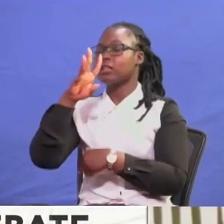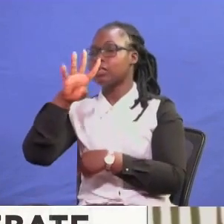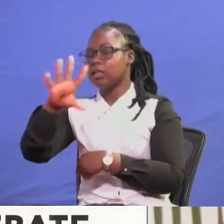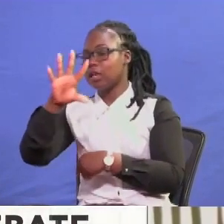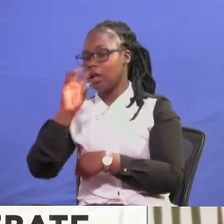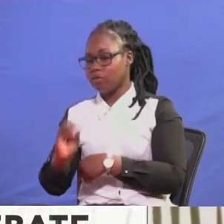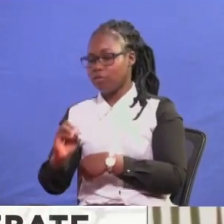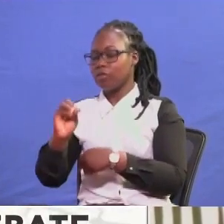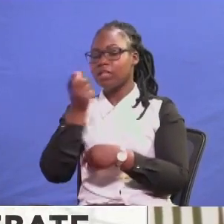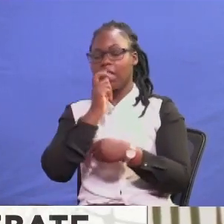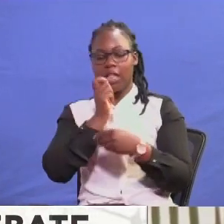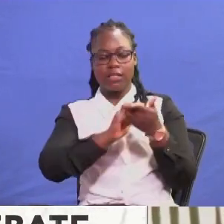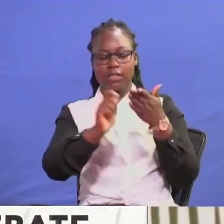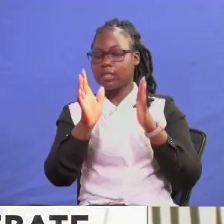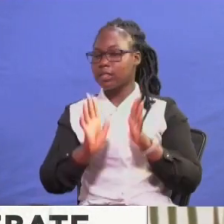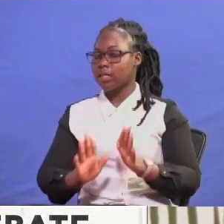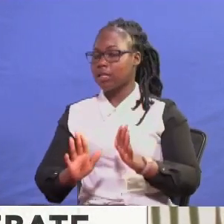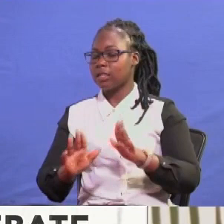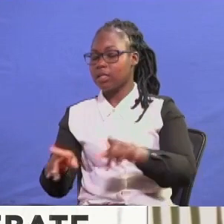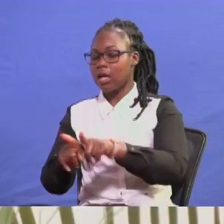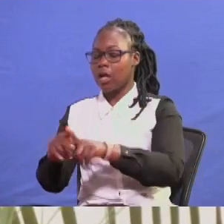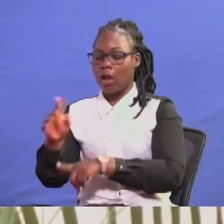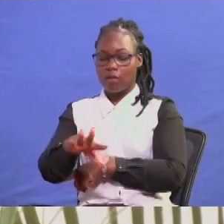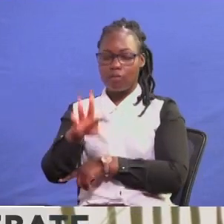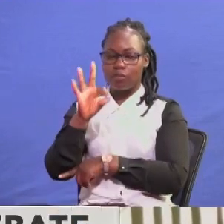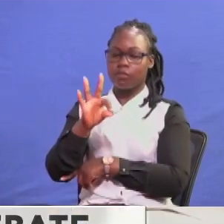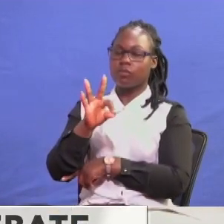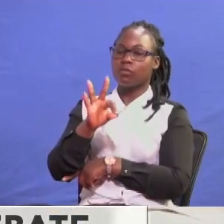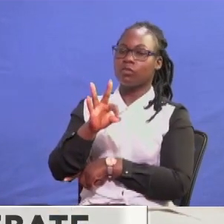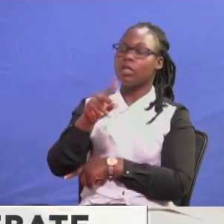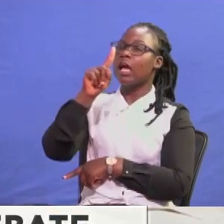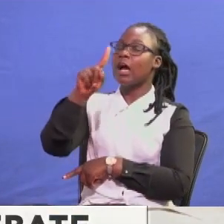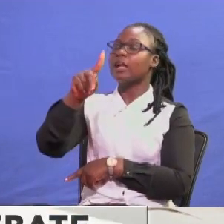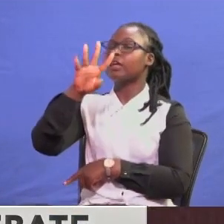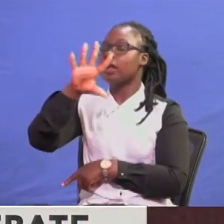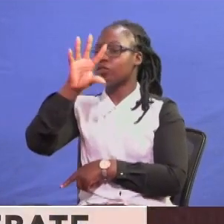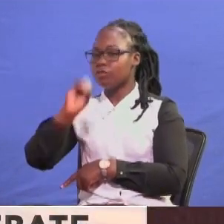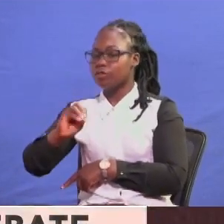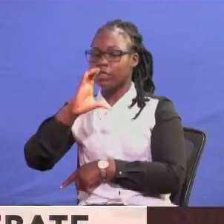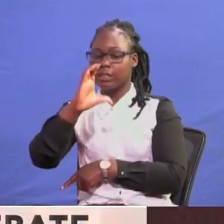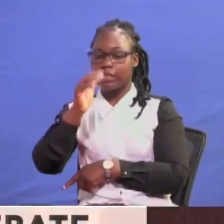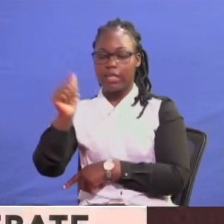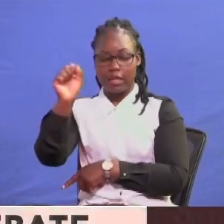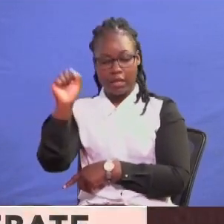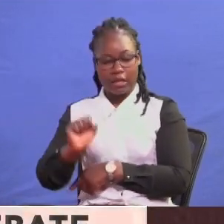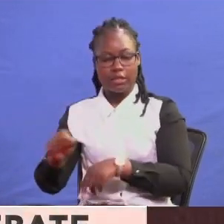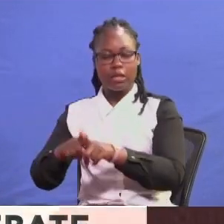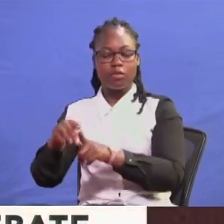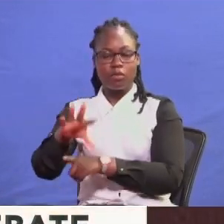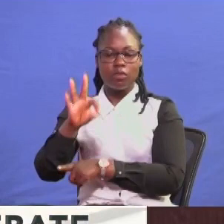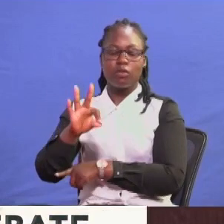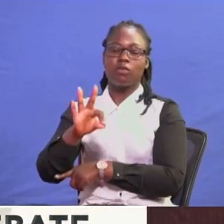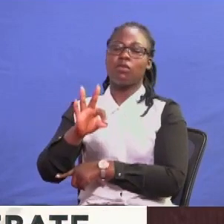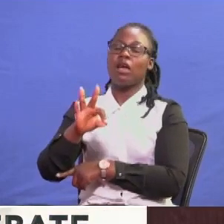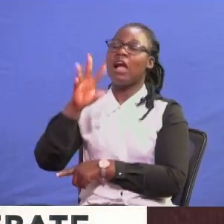cabinet secretaries and appoints 150 CAS and appoints 150